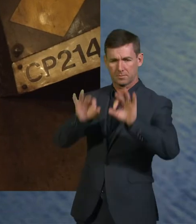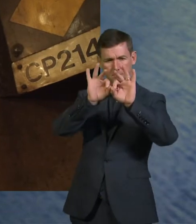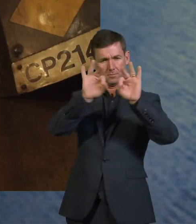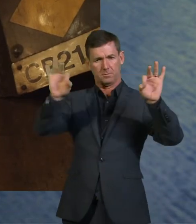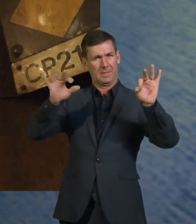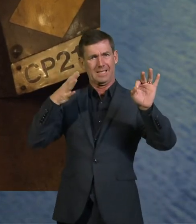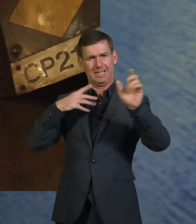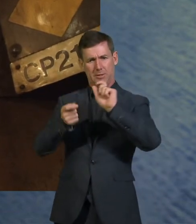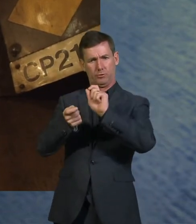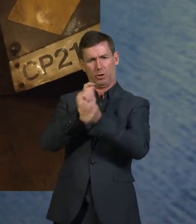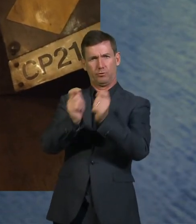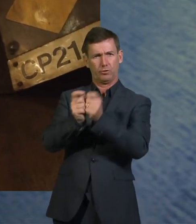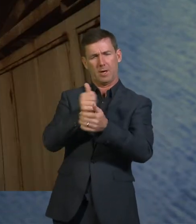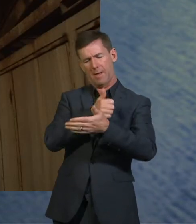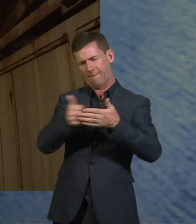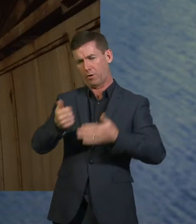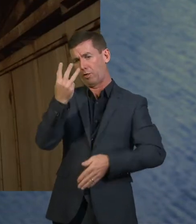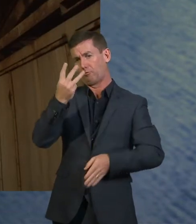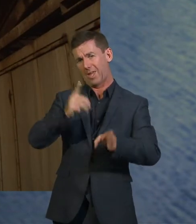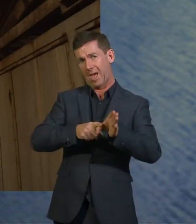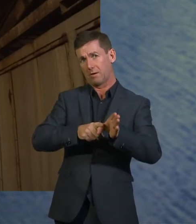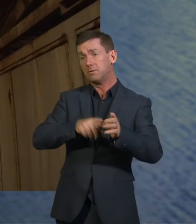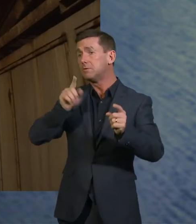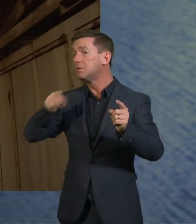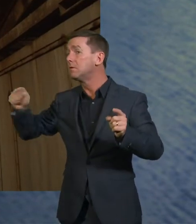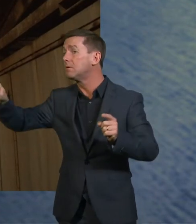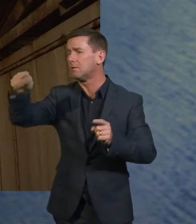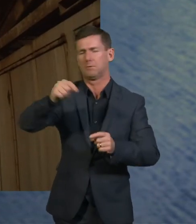here instead of every 8 years, as it is in the rest of the tunnel.